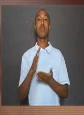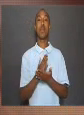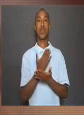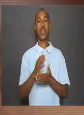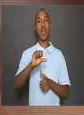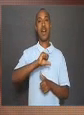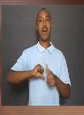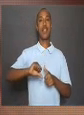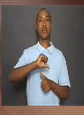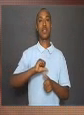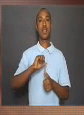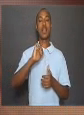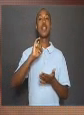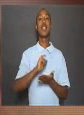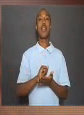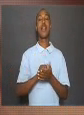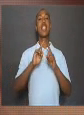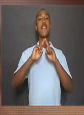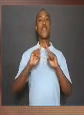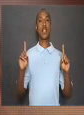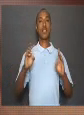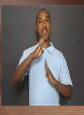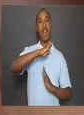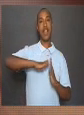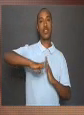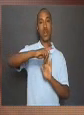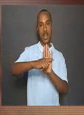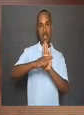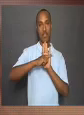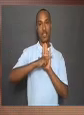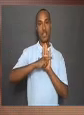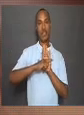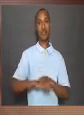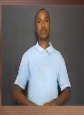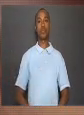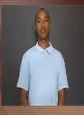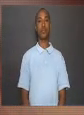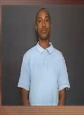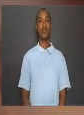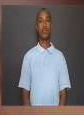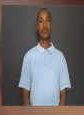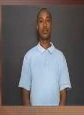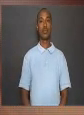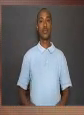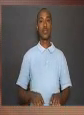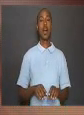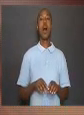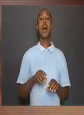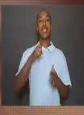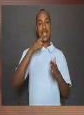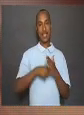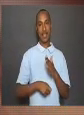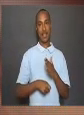between atoms that have different electronegativity, As a